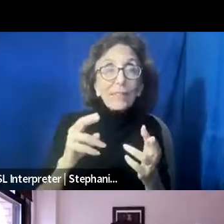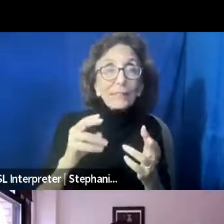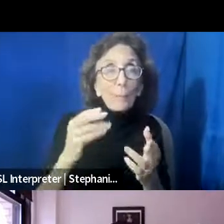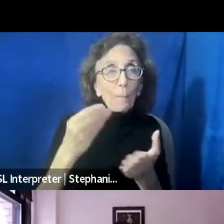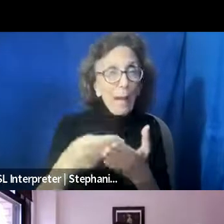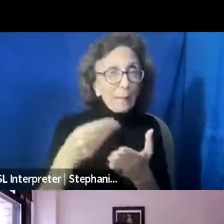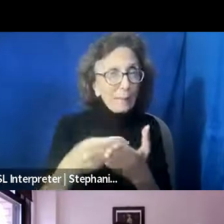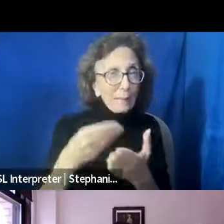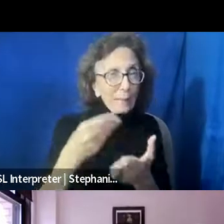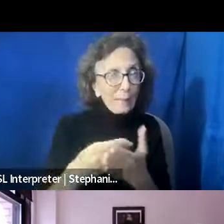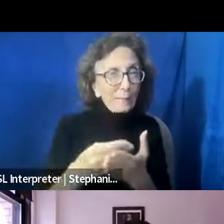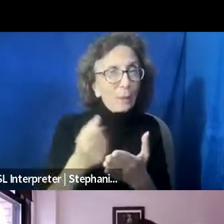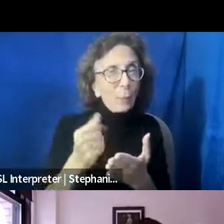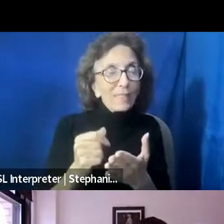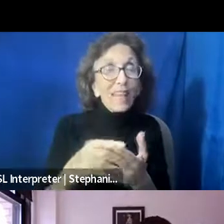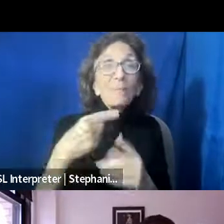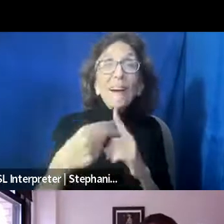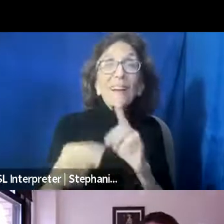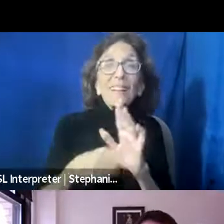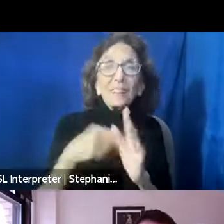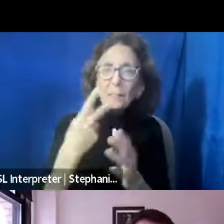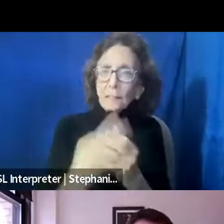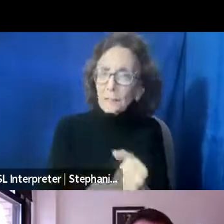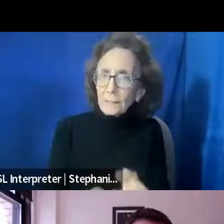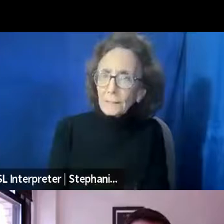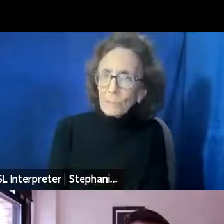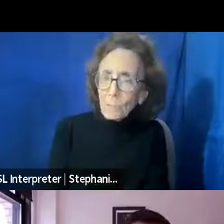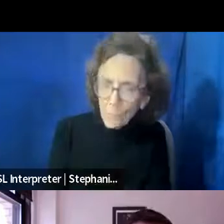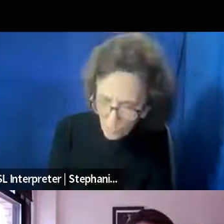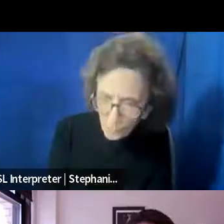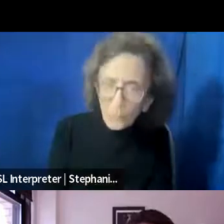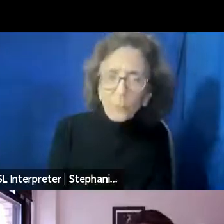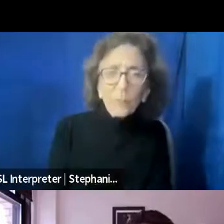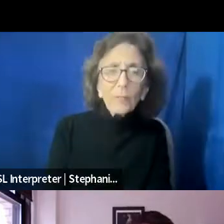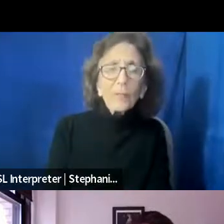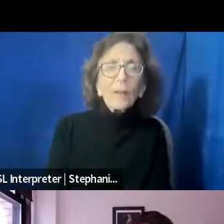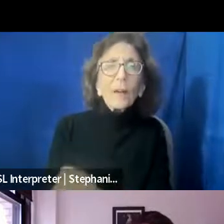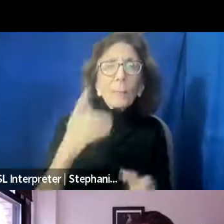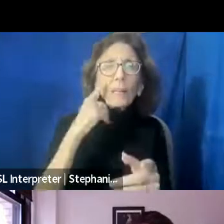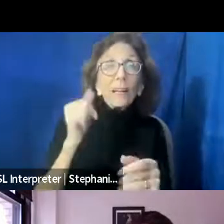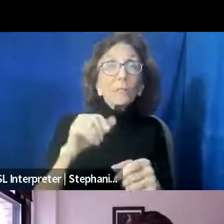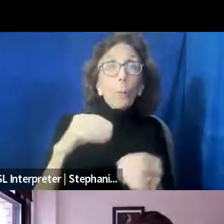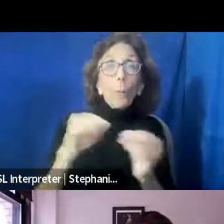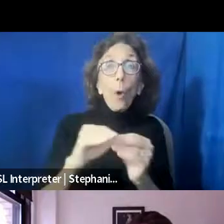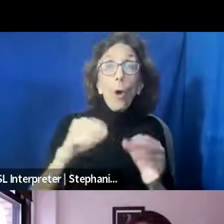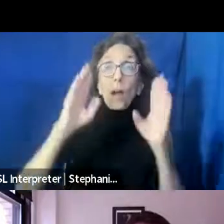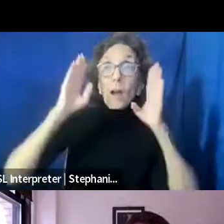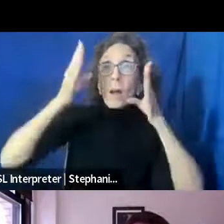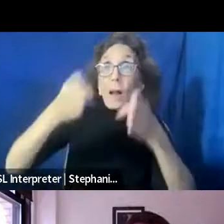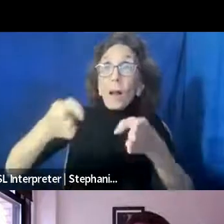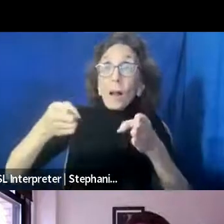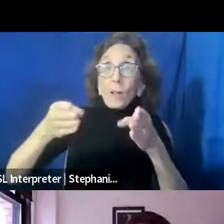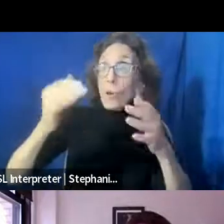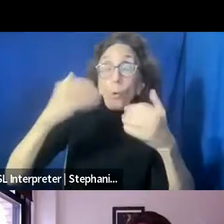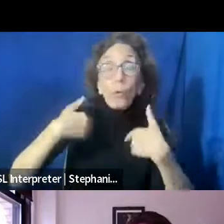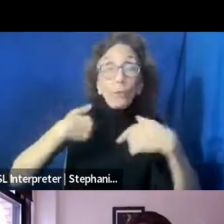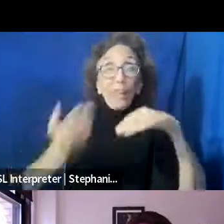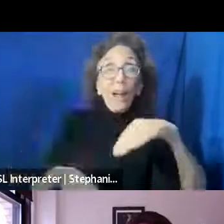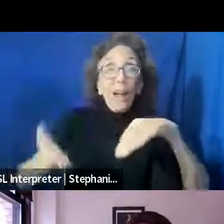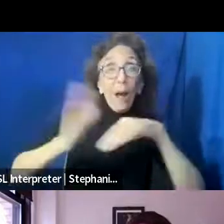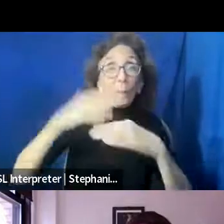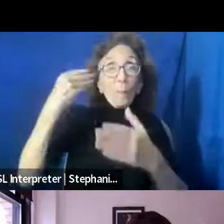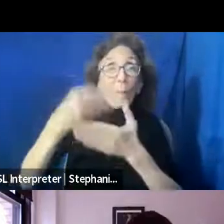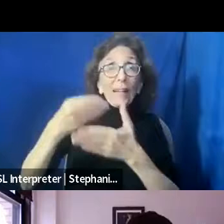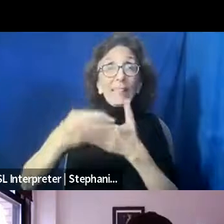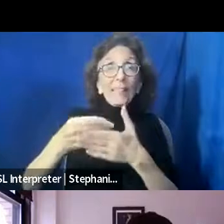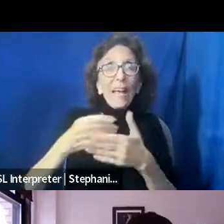sword, because you lose some flexibility the more money you have, even if it's not that much